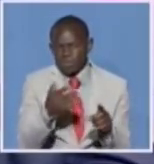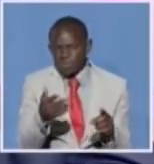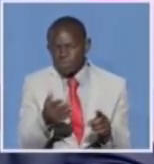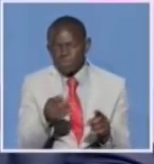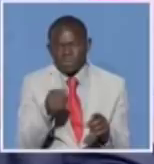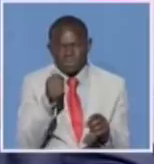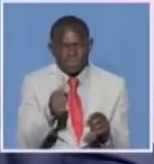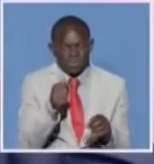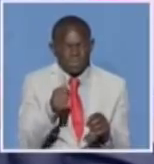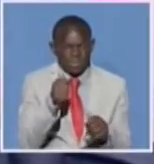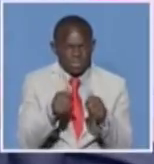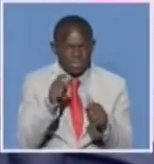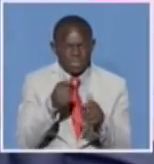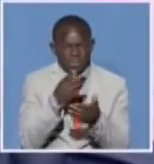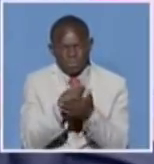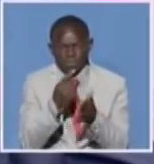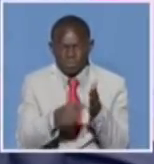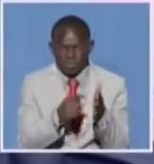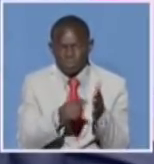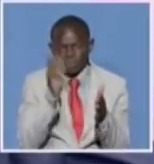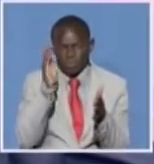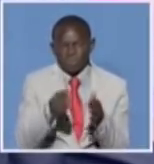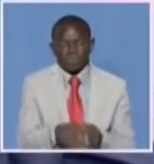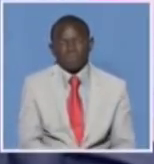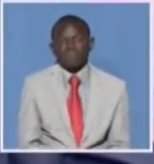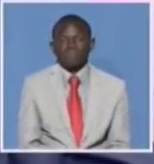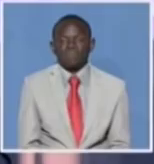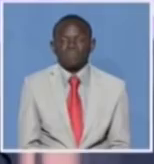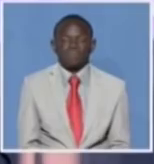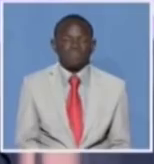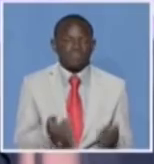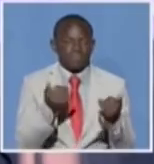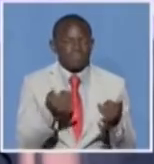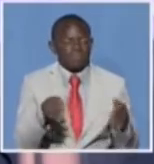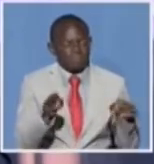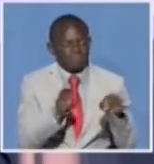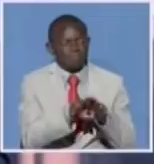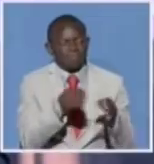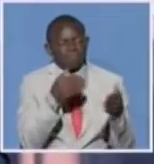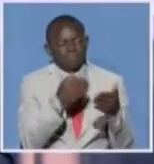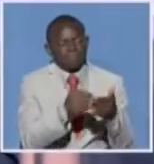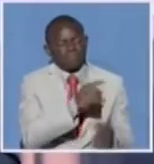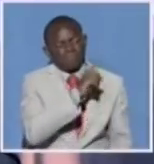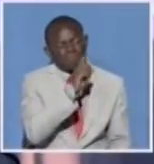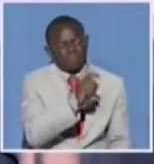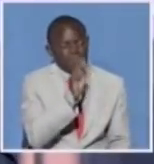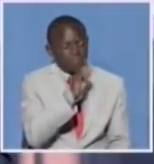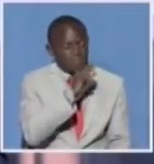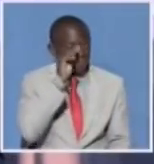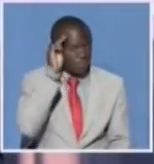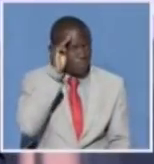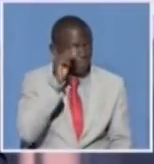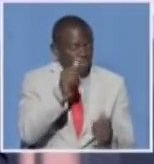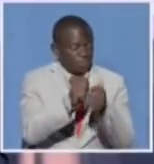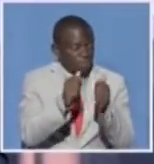systems in terms of verification. Now, as we close, I want you to look at the issue of infrastructure. I know the ministry has been building